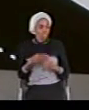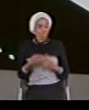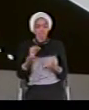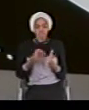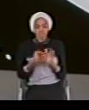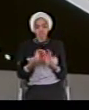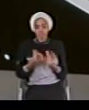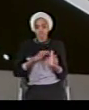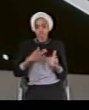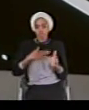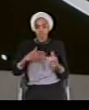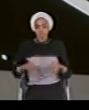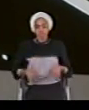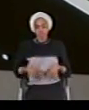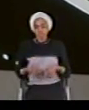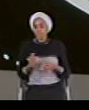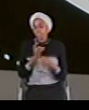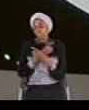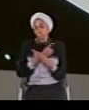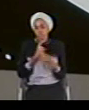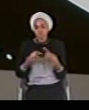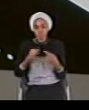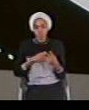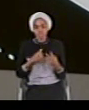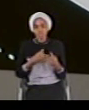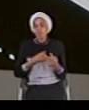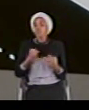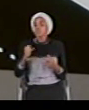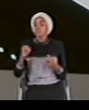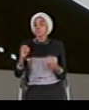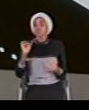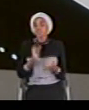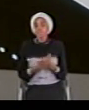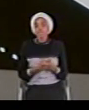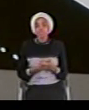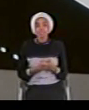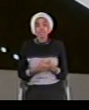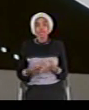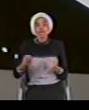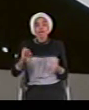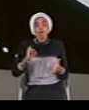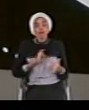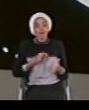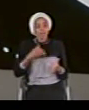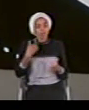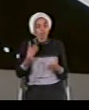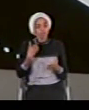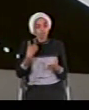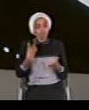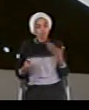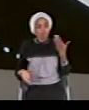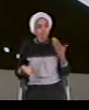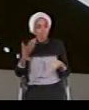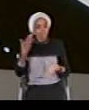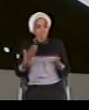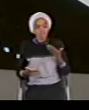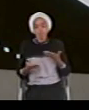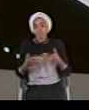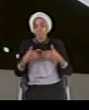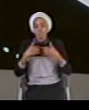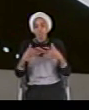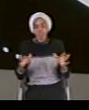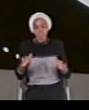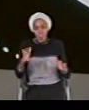dear unto myself, so that I might finish